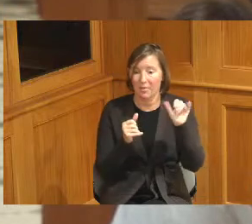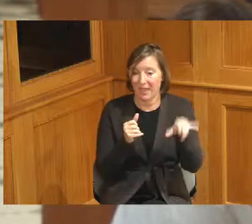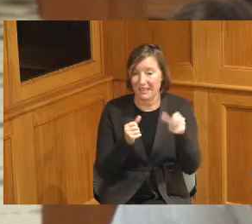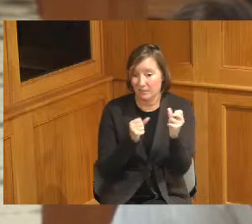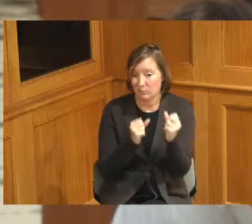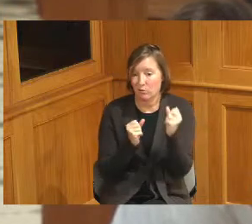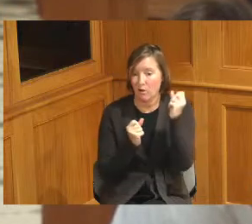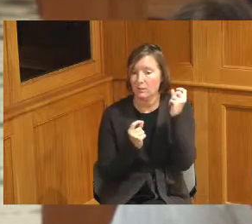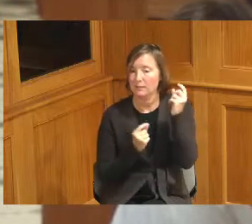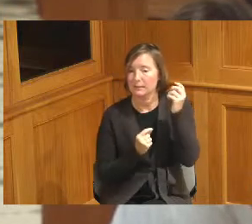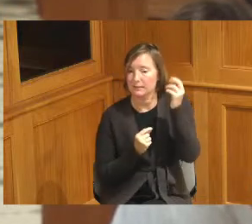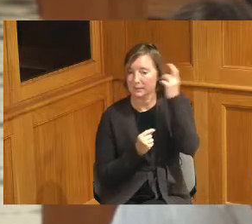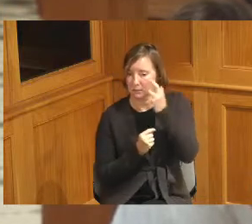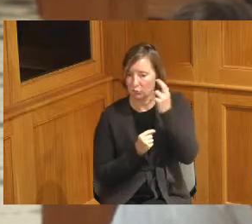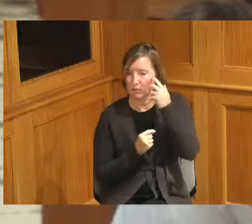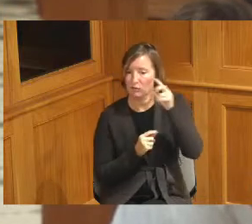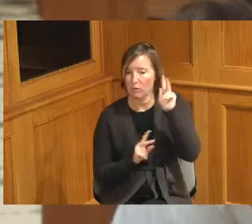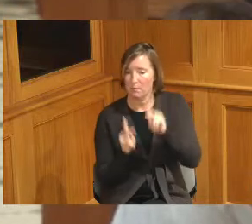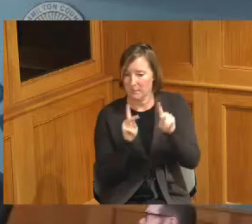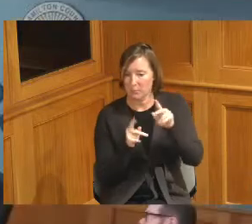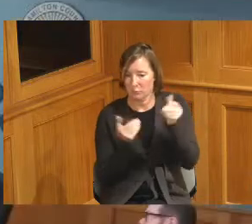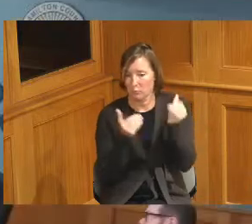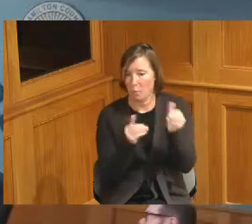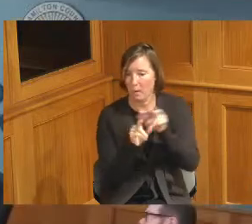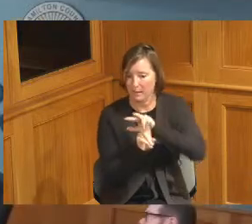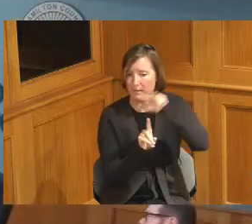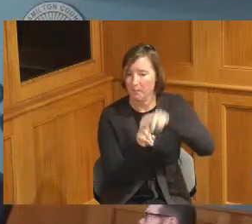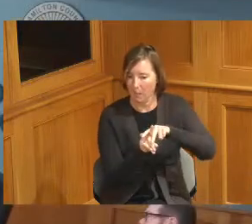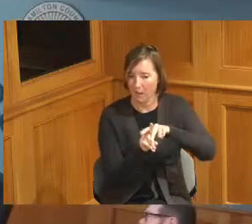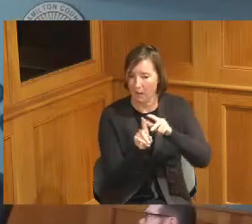for a lot of applicants. Okay, great. Thank you.